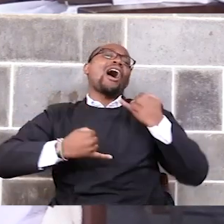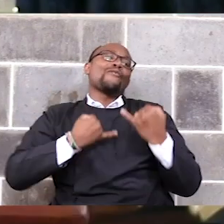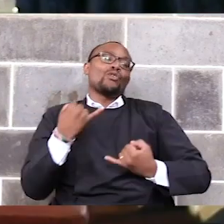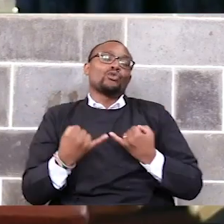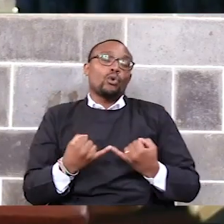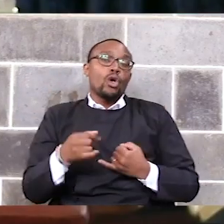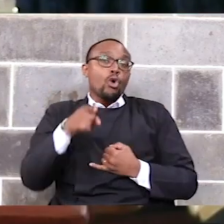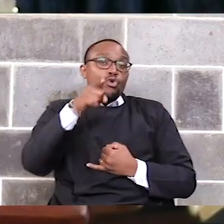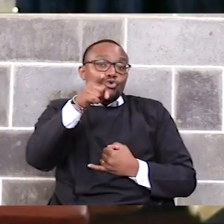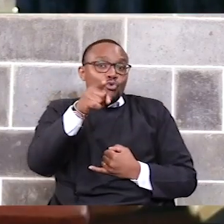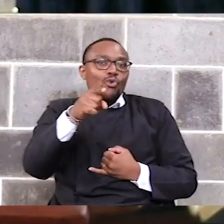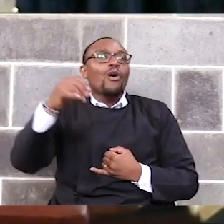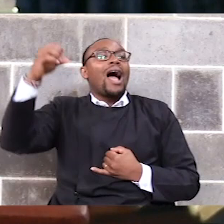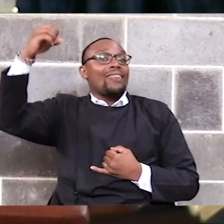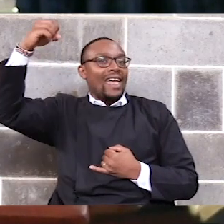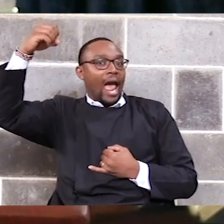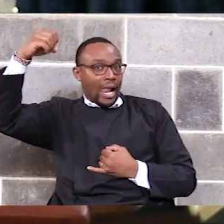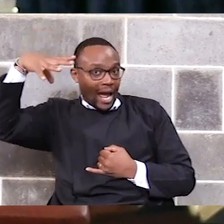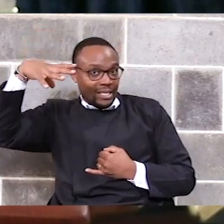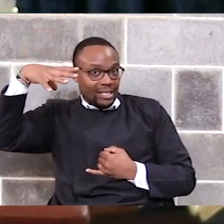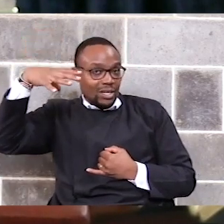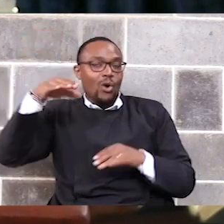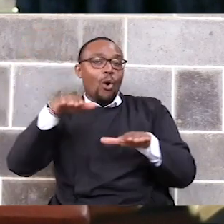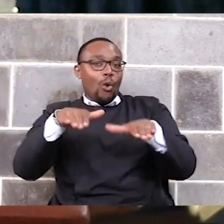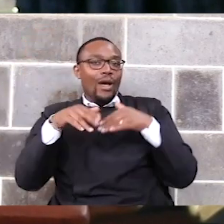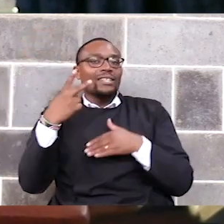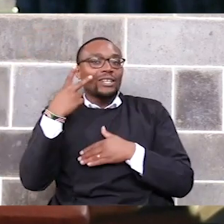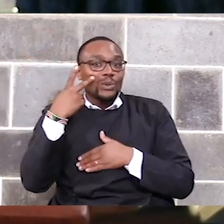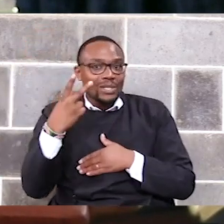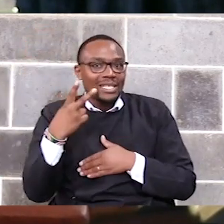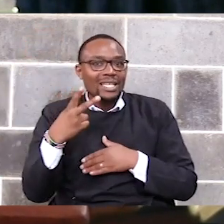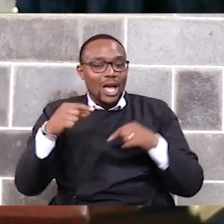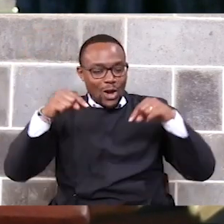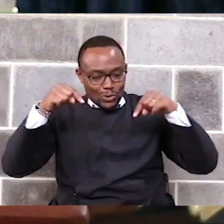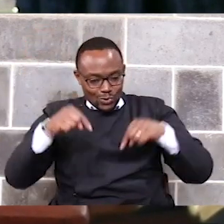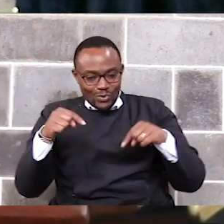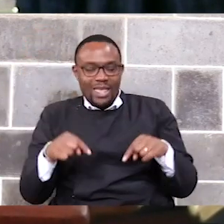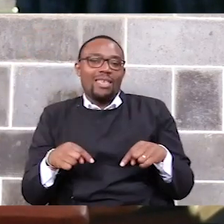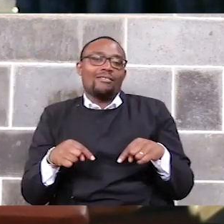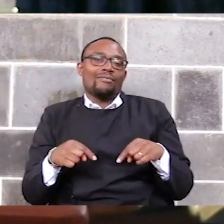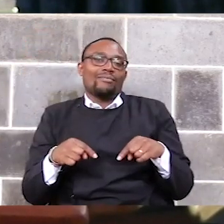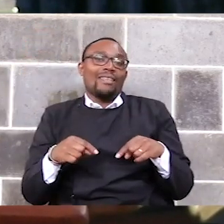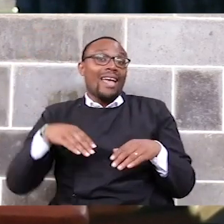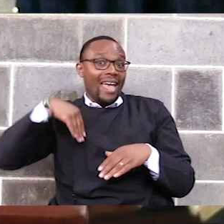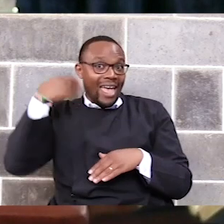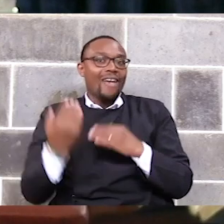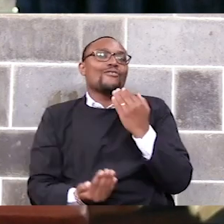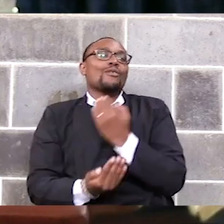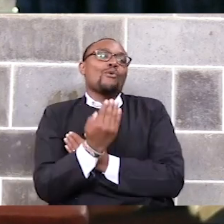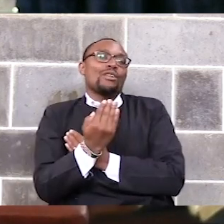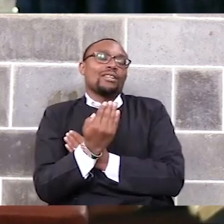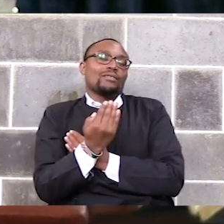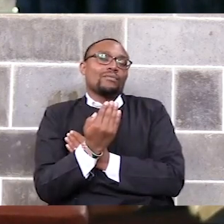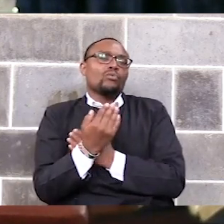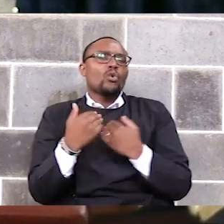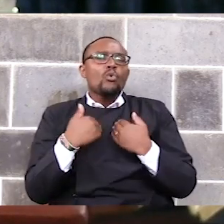that light that we are waiting to see on this particular day every morning. There